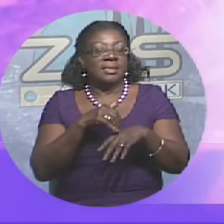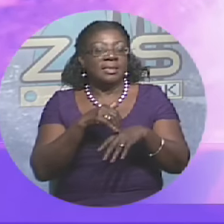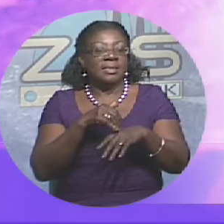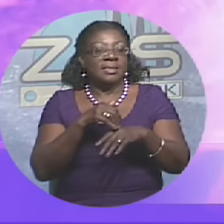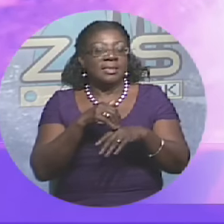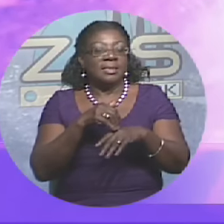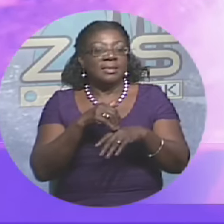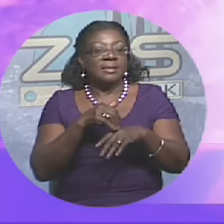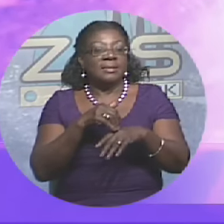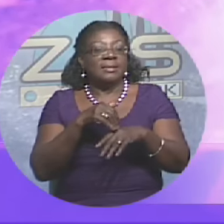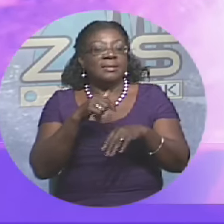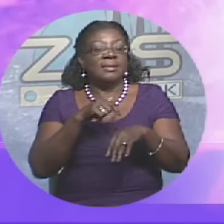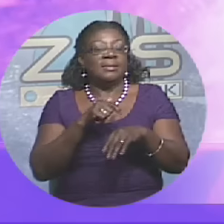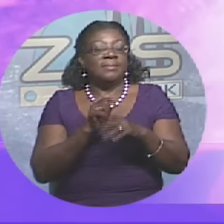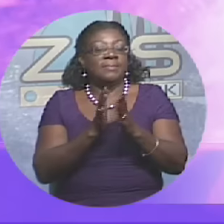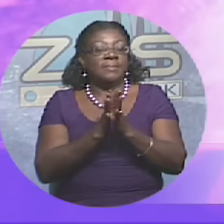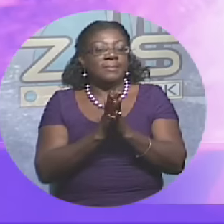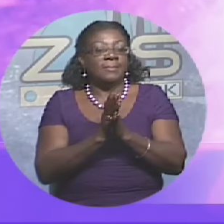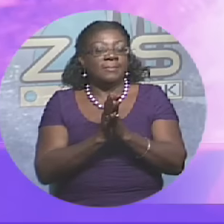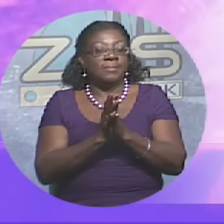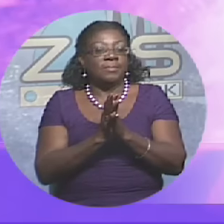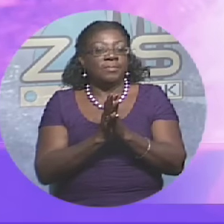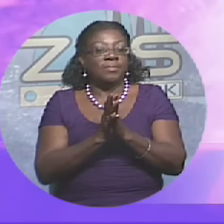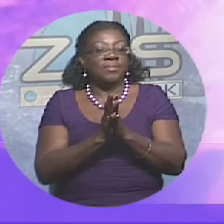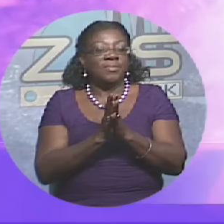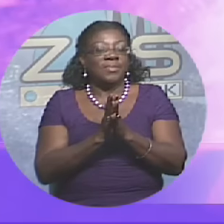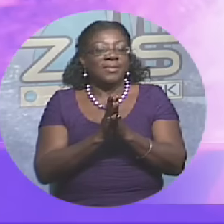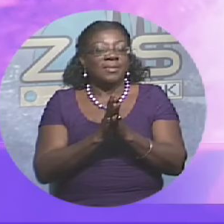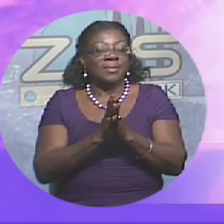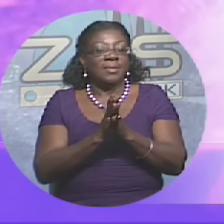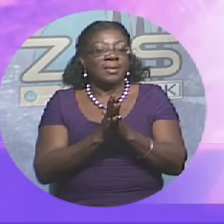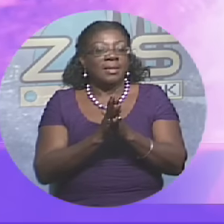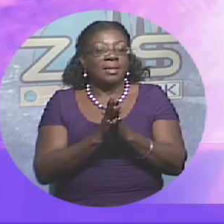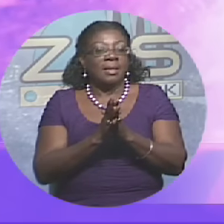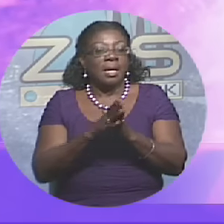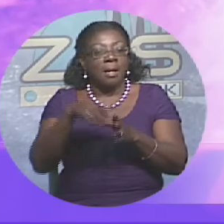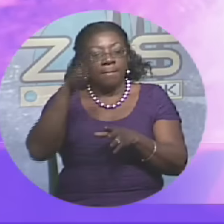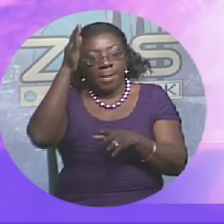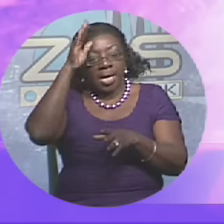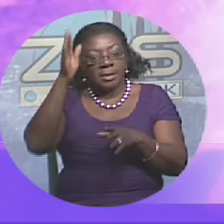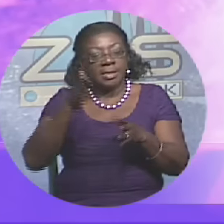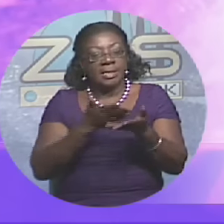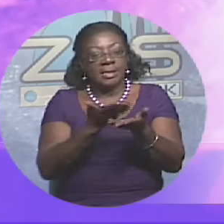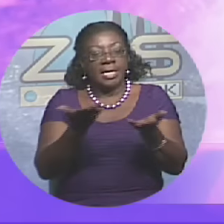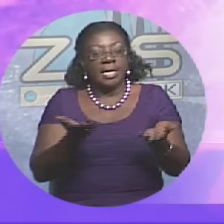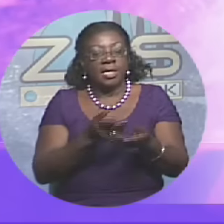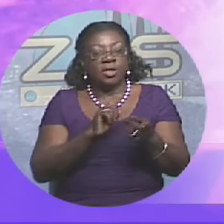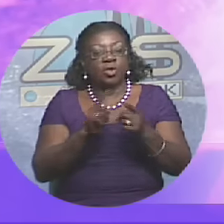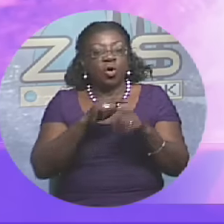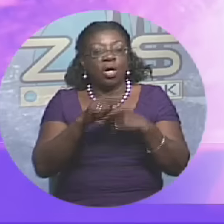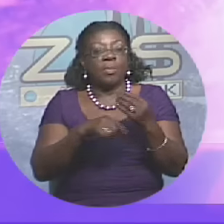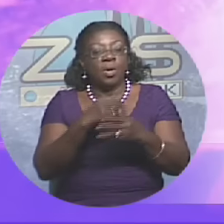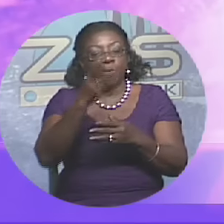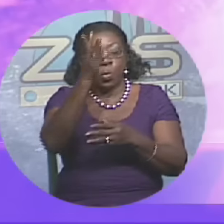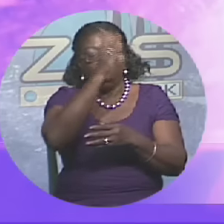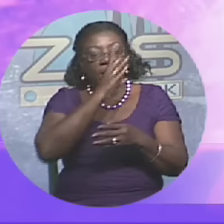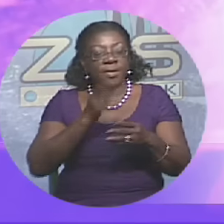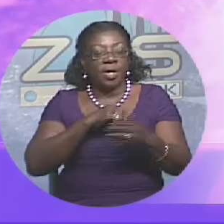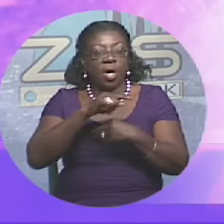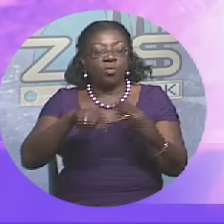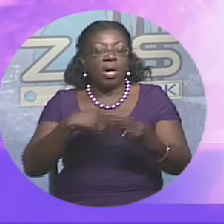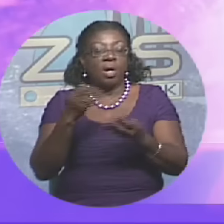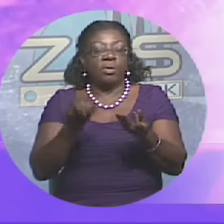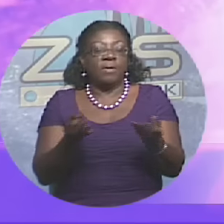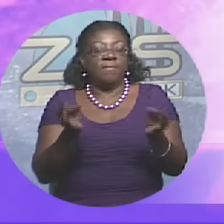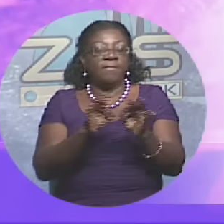them. Samsung. You and Baz on this Samsung tip. Baz, what's going on over there in the world of weather around the Family Islands? Our